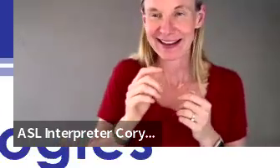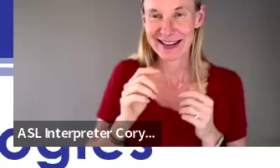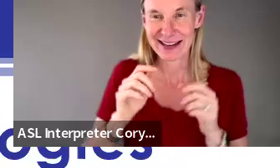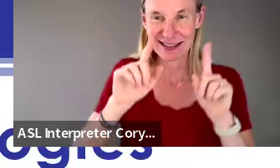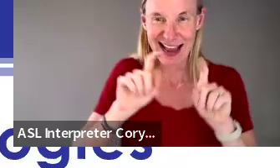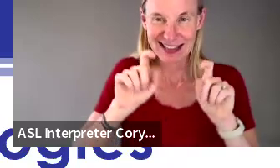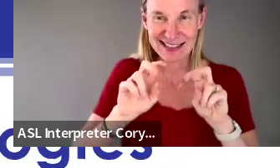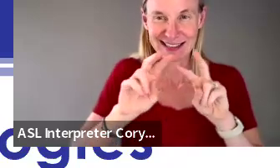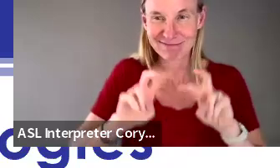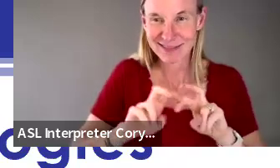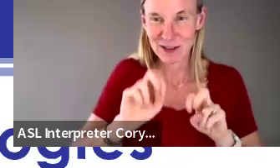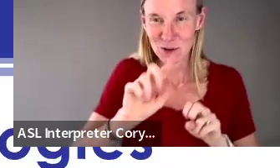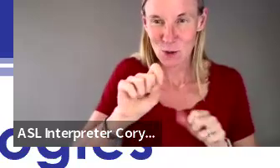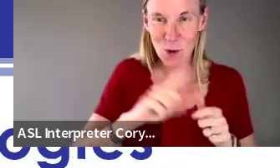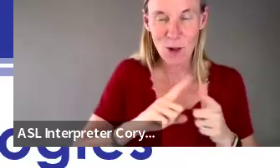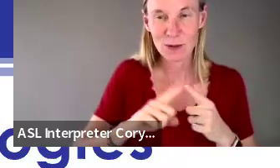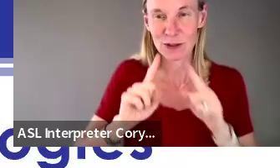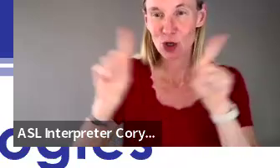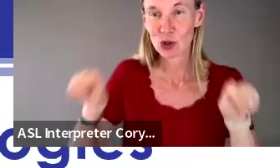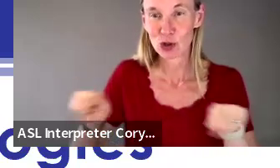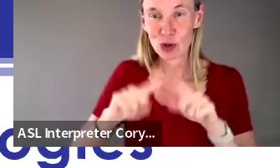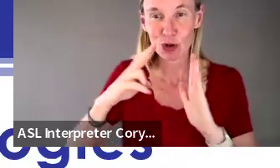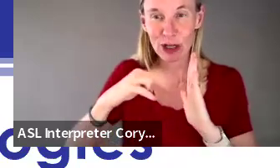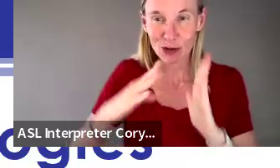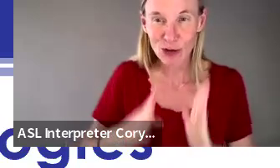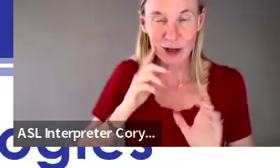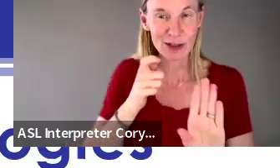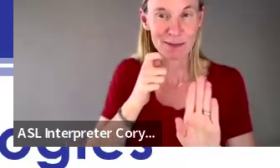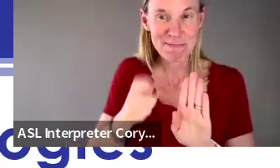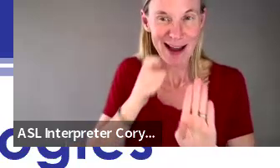readers. We have magnification programs.